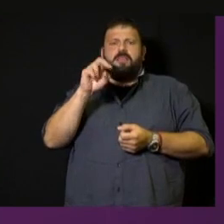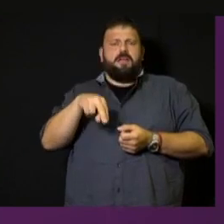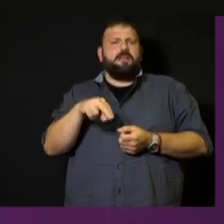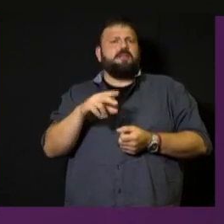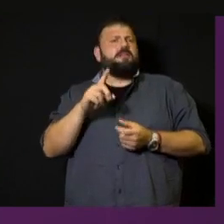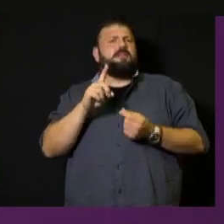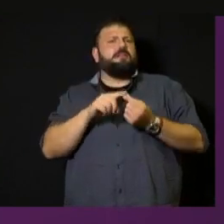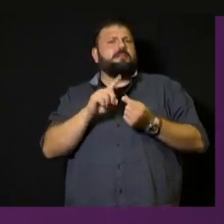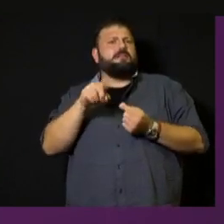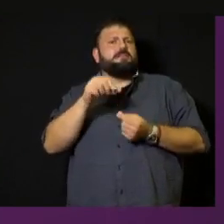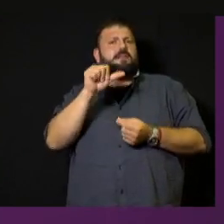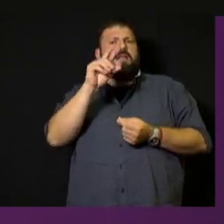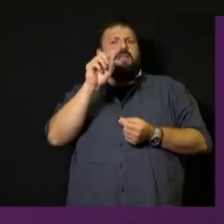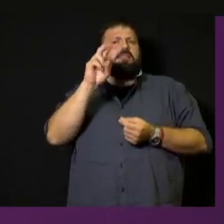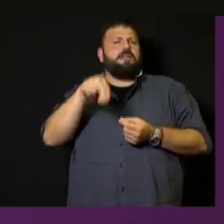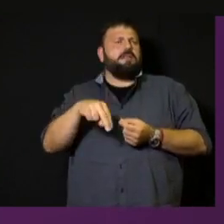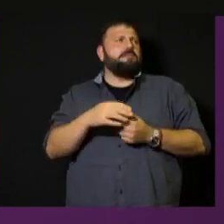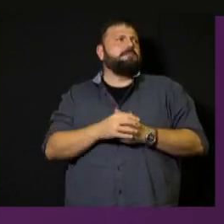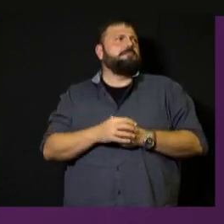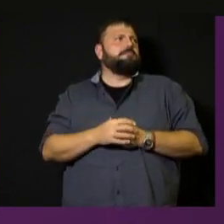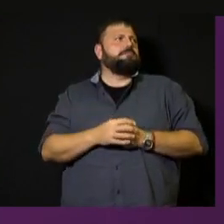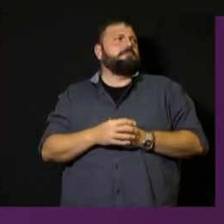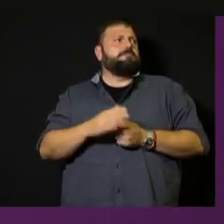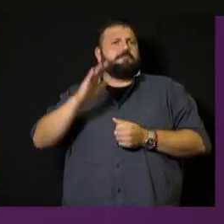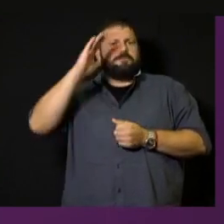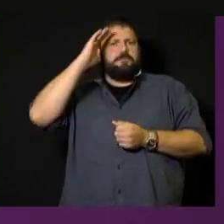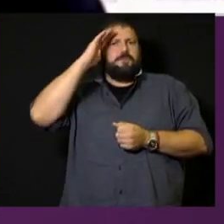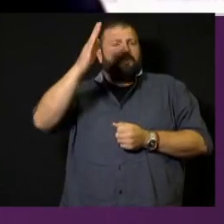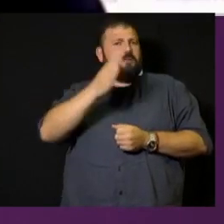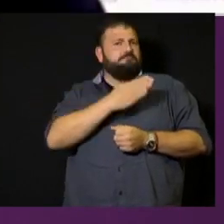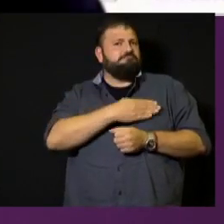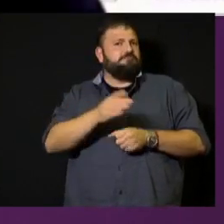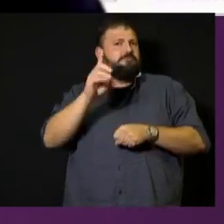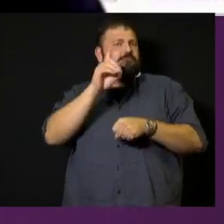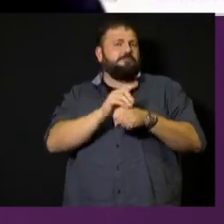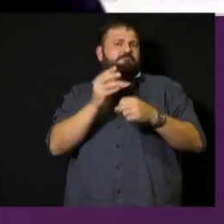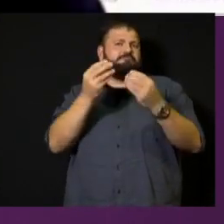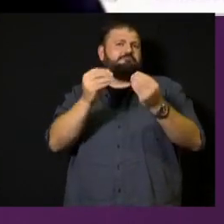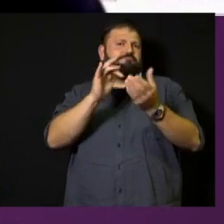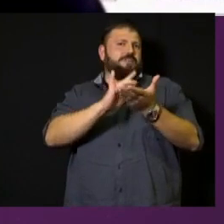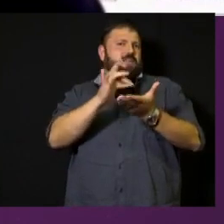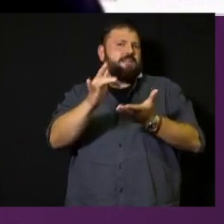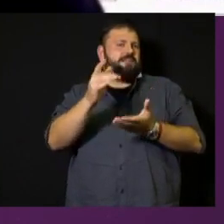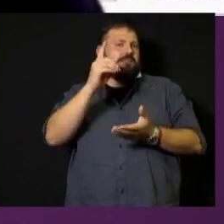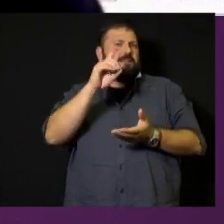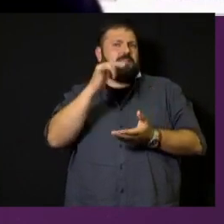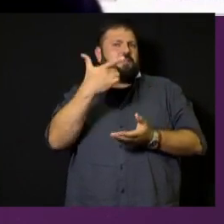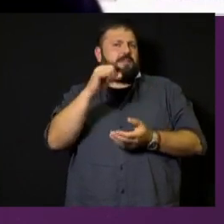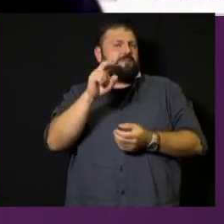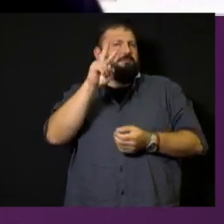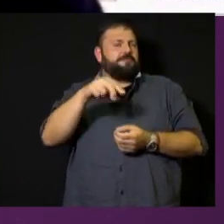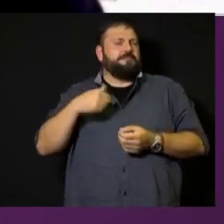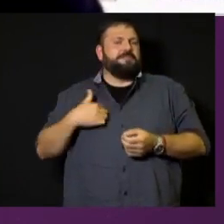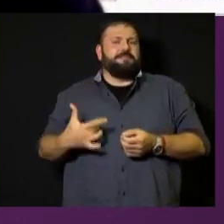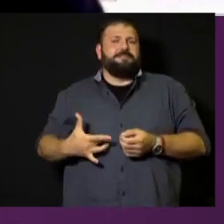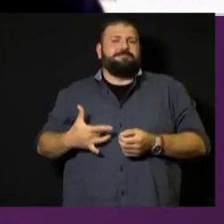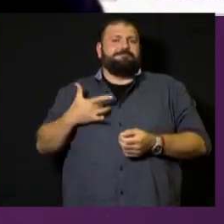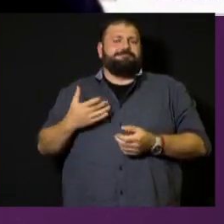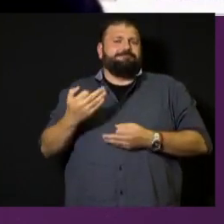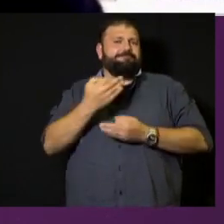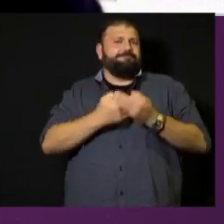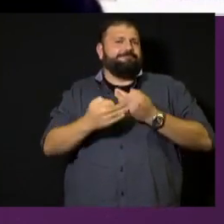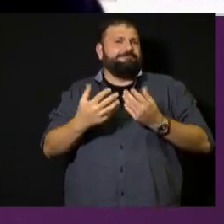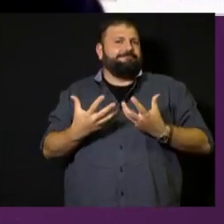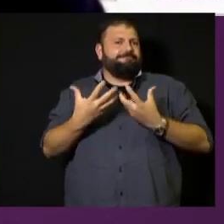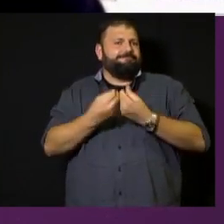us, who is Adrian Massis? Well, good morning, everyone. Thanks, Diego. It is a privilege being in this